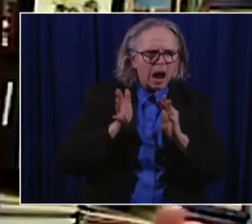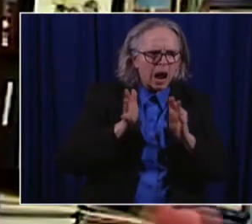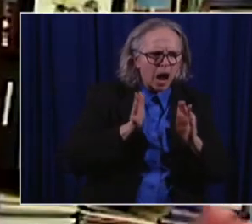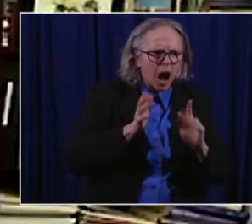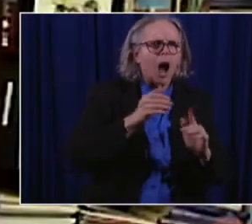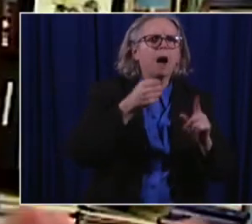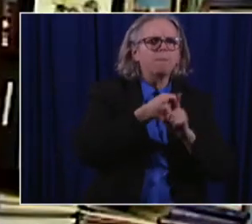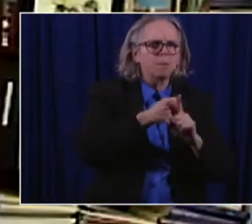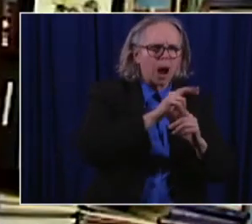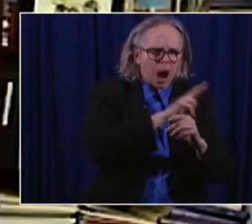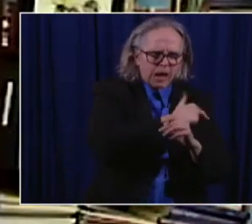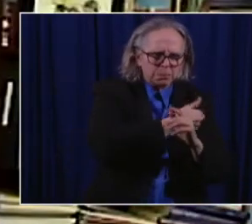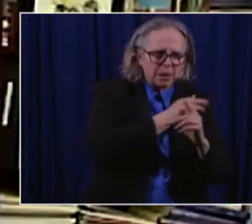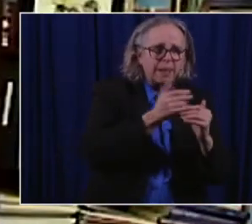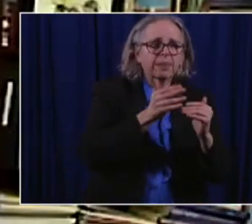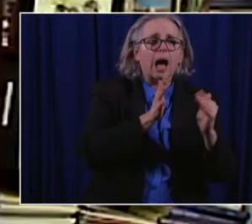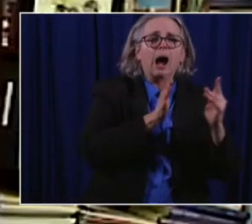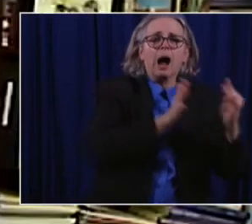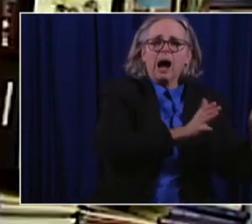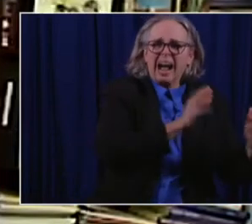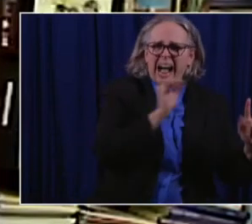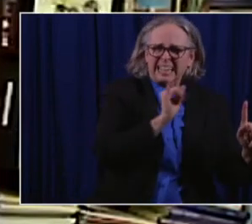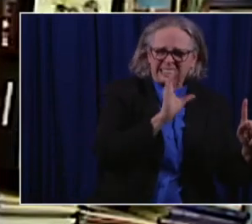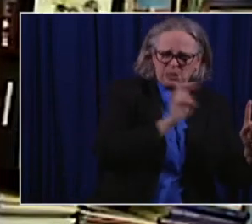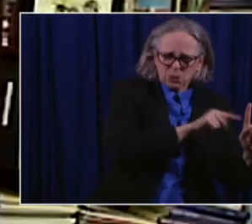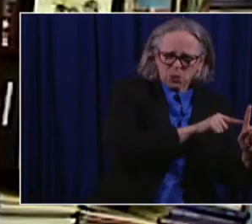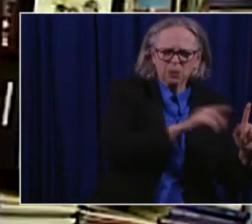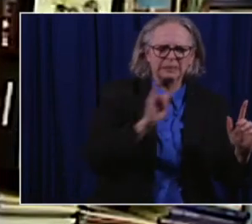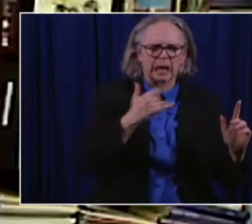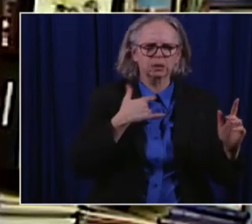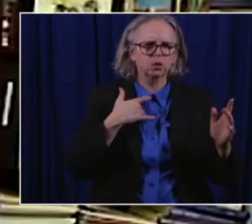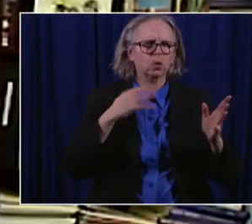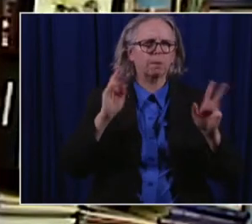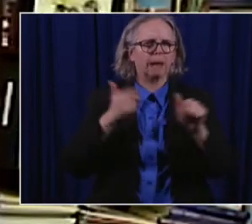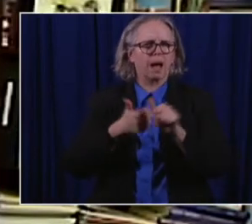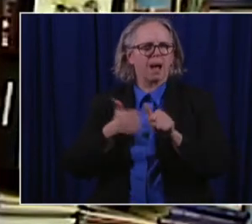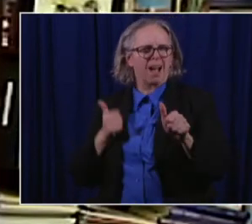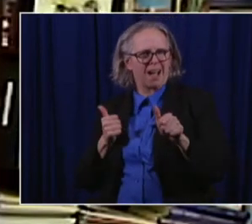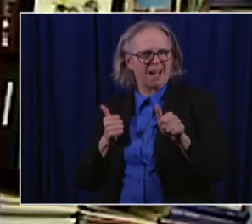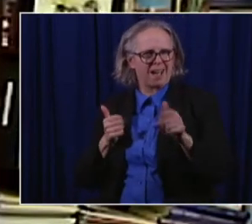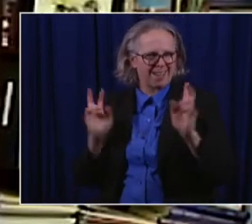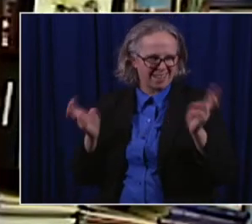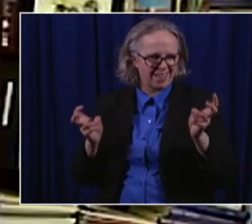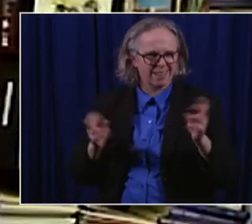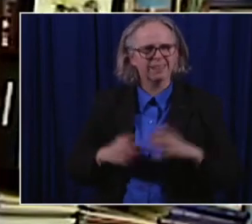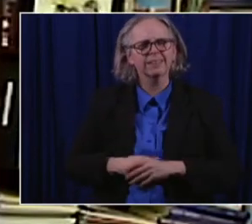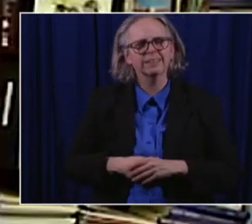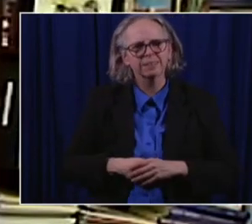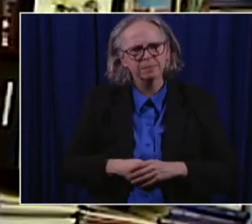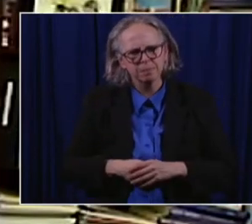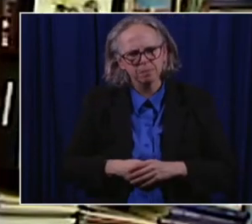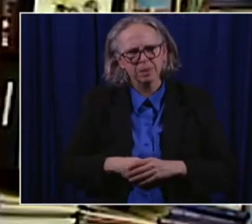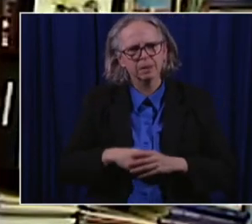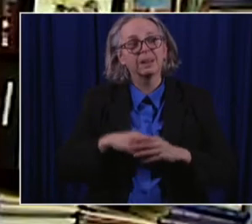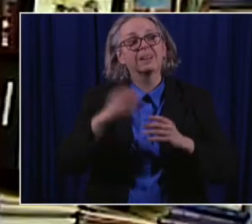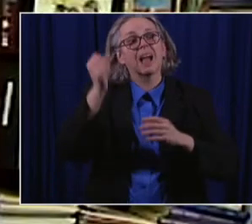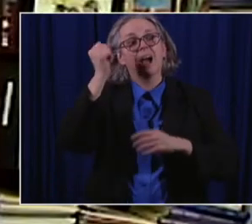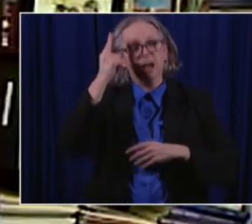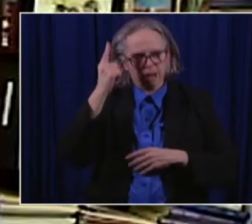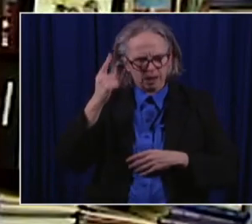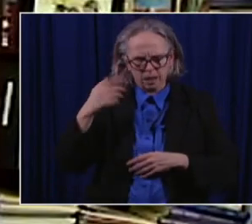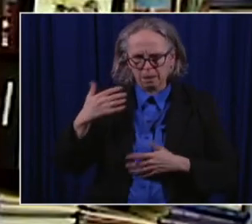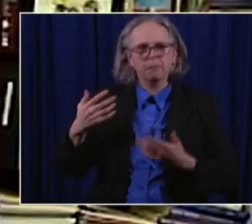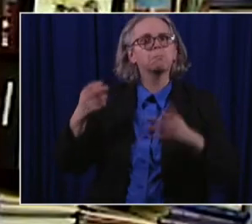lag behind the incidence in cases. Well, what I think we're seeing with going from purple back to red is some of